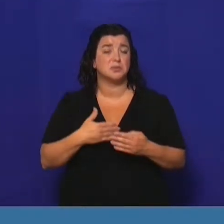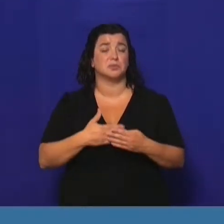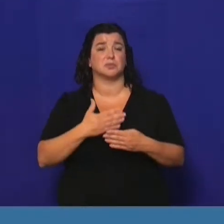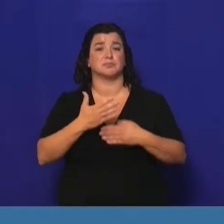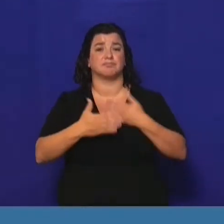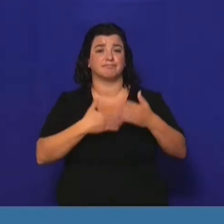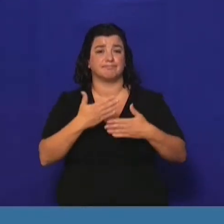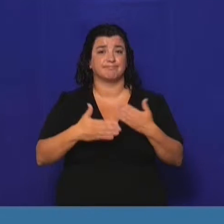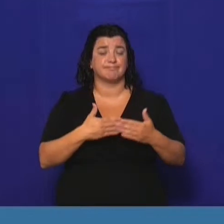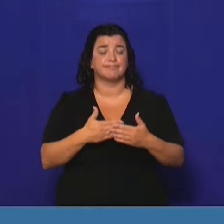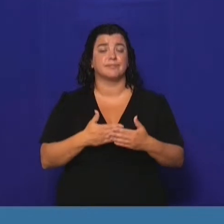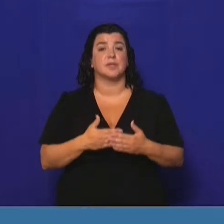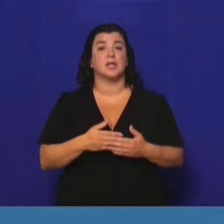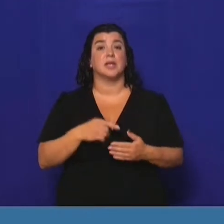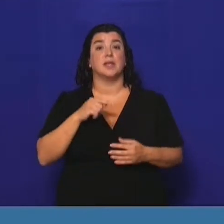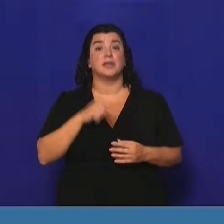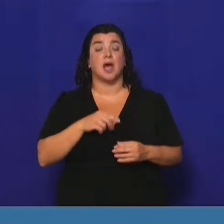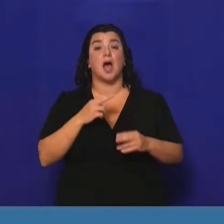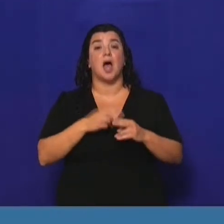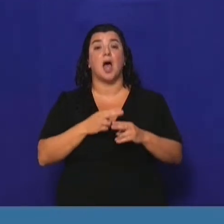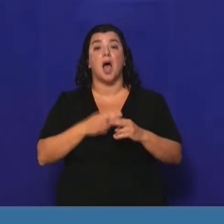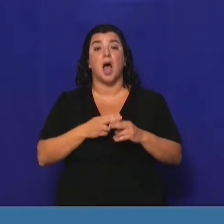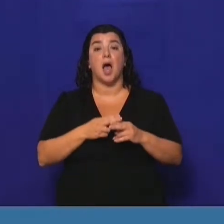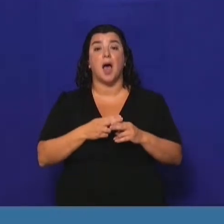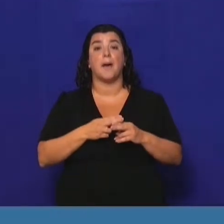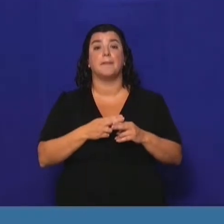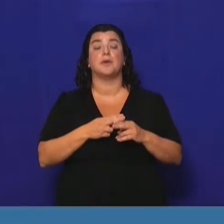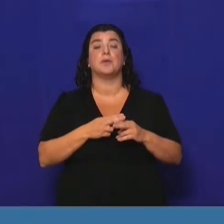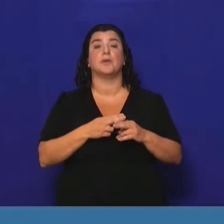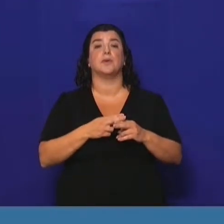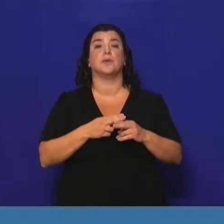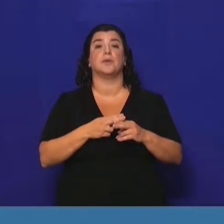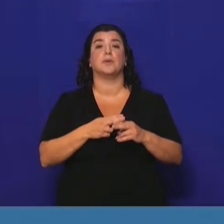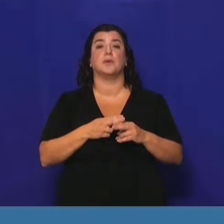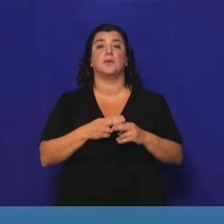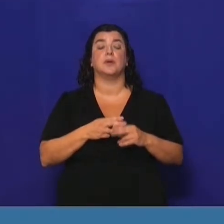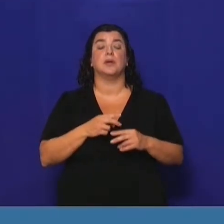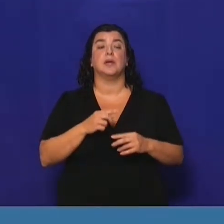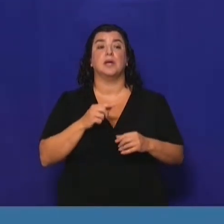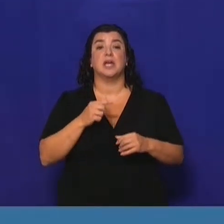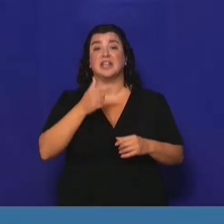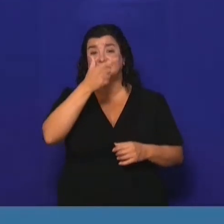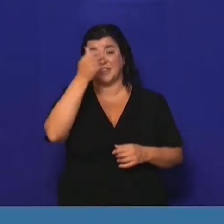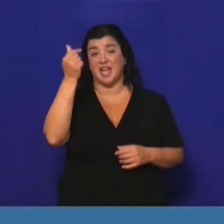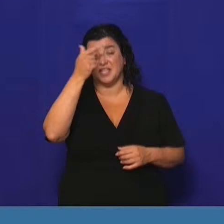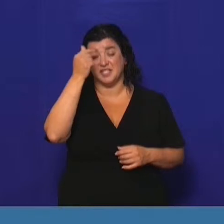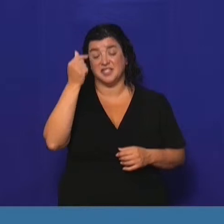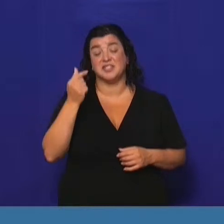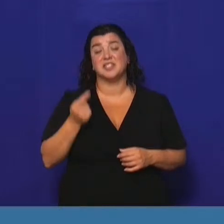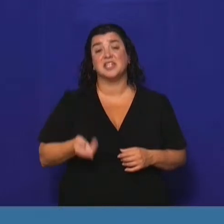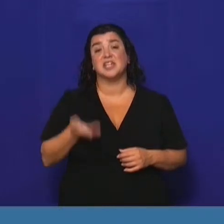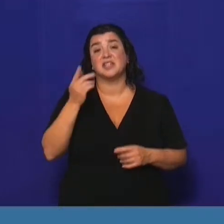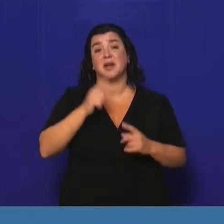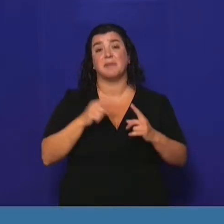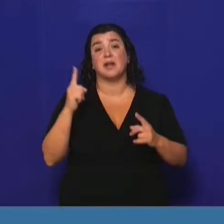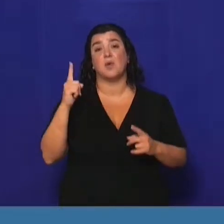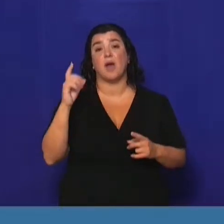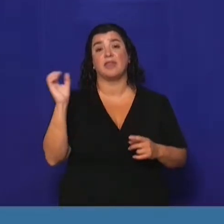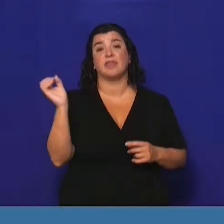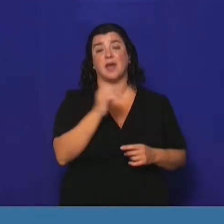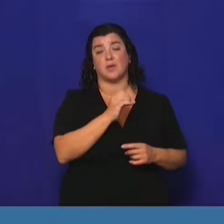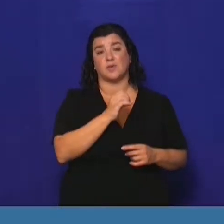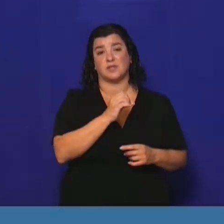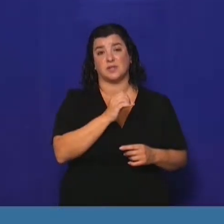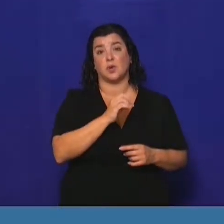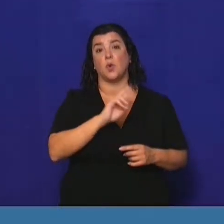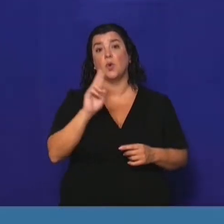li għamlu kważi 1000 test ukoll fir-residenti u anka għamlu 1000 test ukoll fuq l-istaff